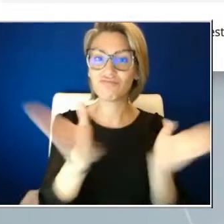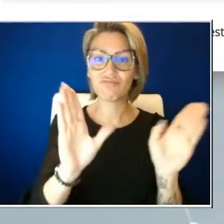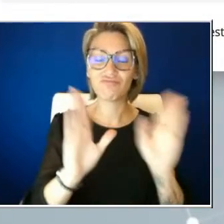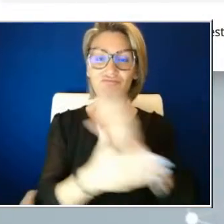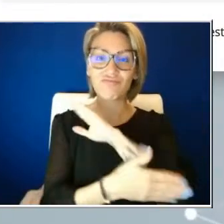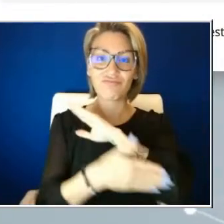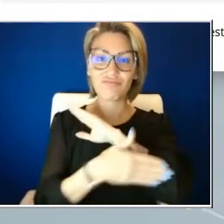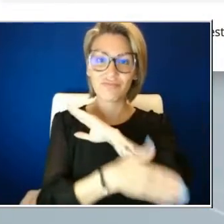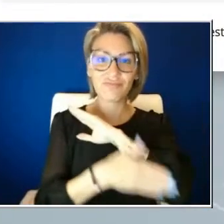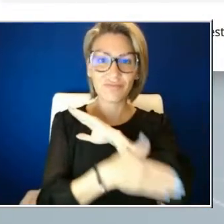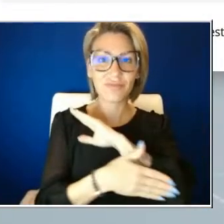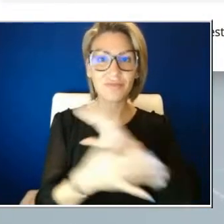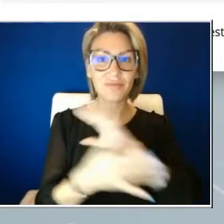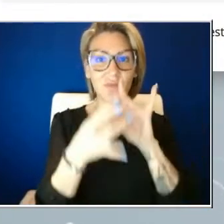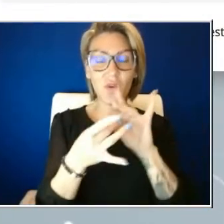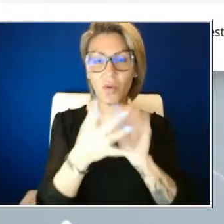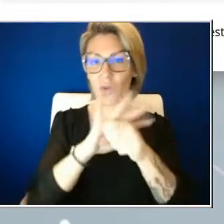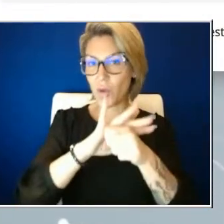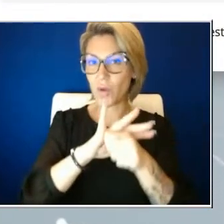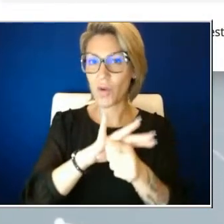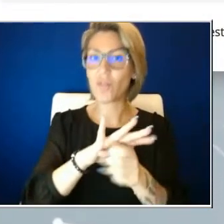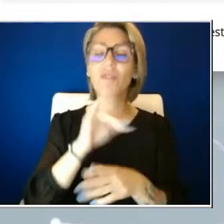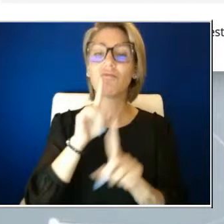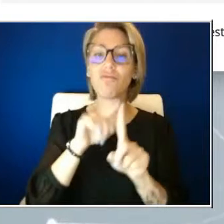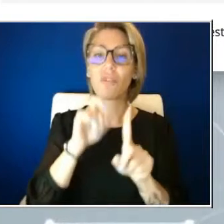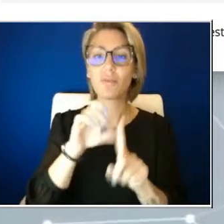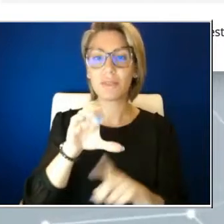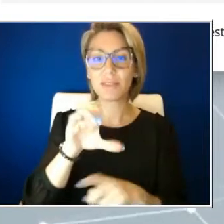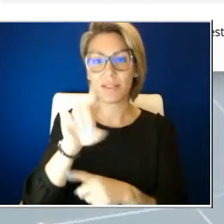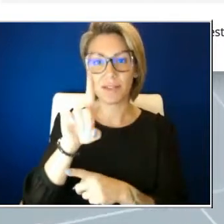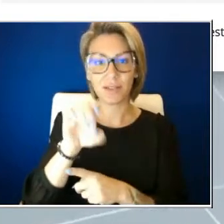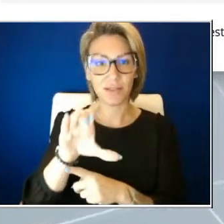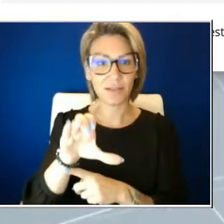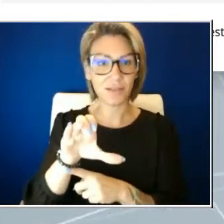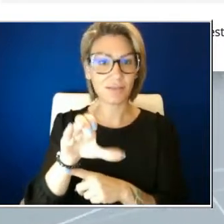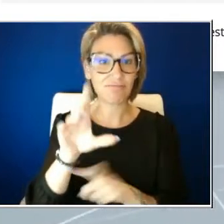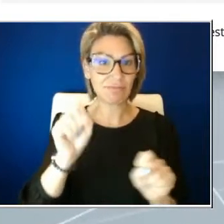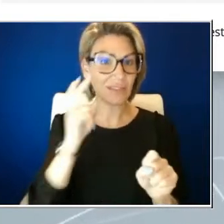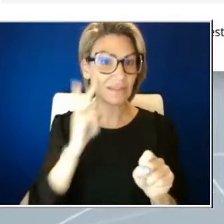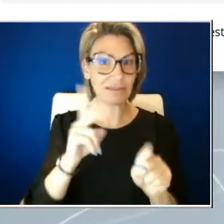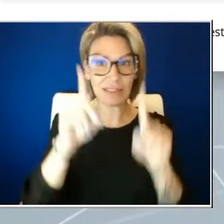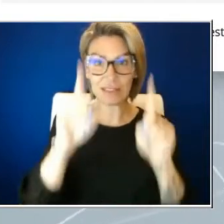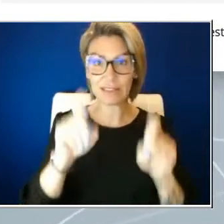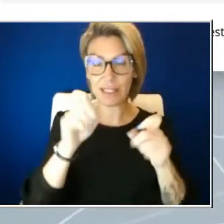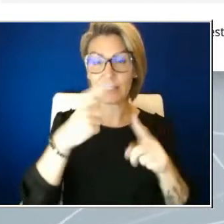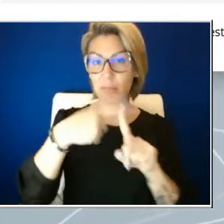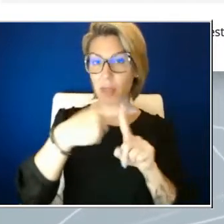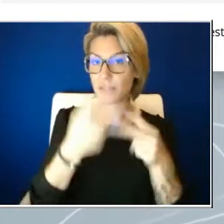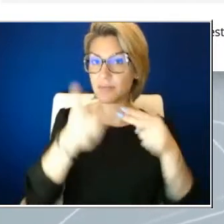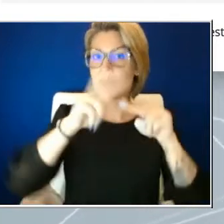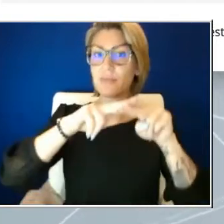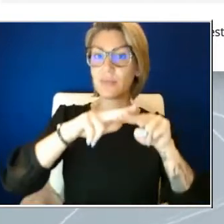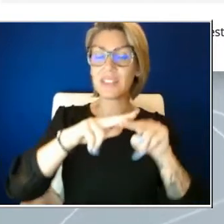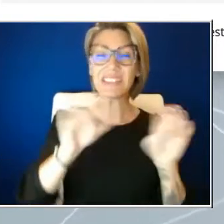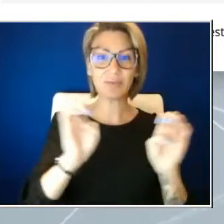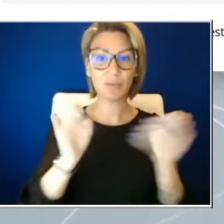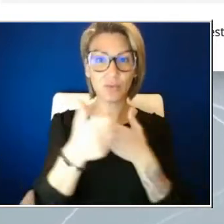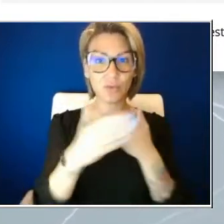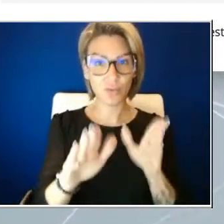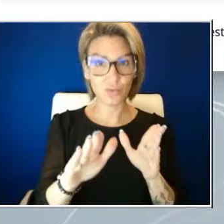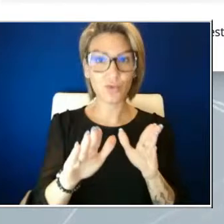data tracker from the CDC, you can see test positivity is up. Emergency department visits are